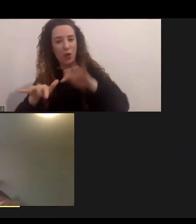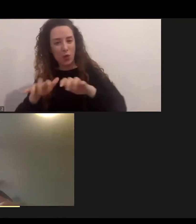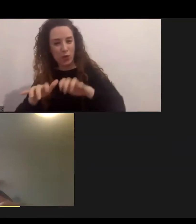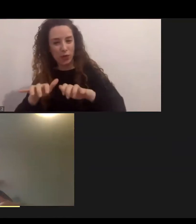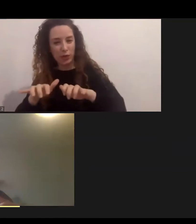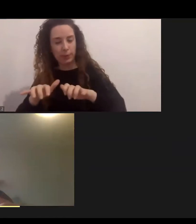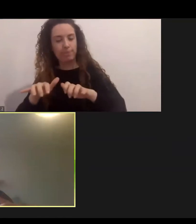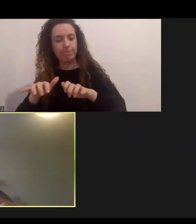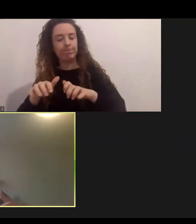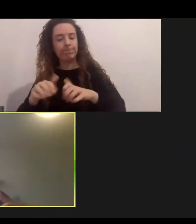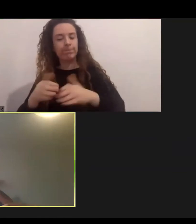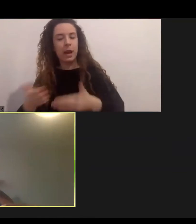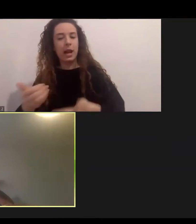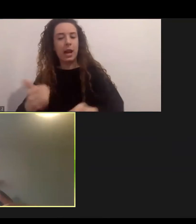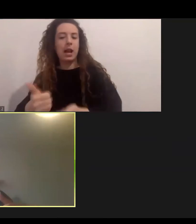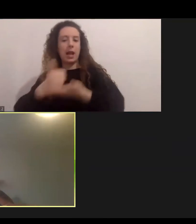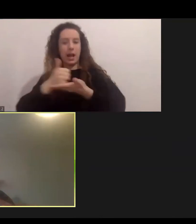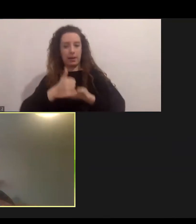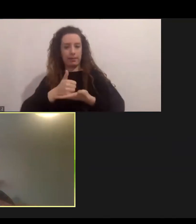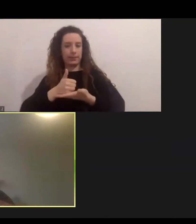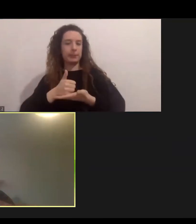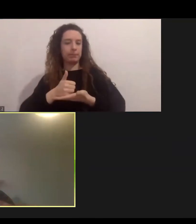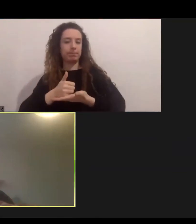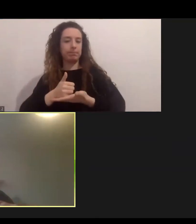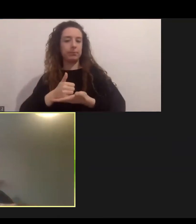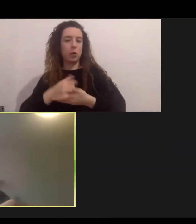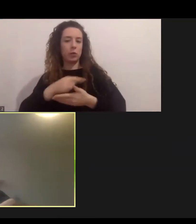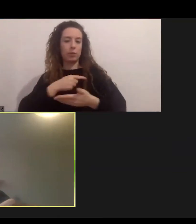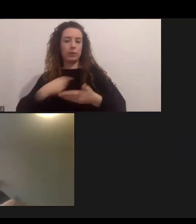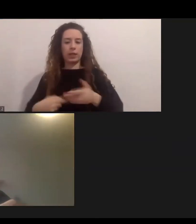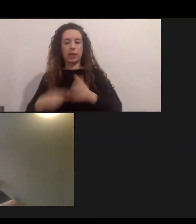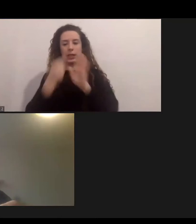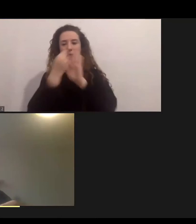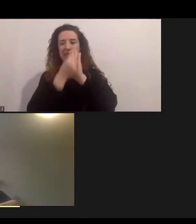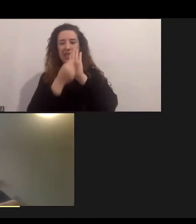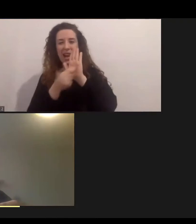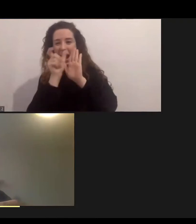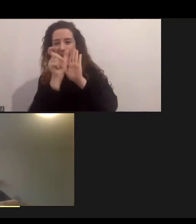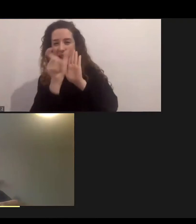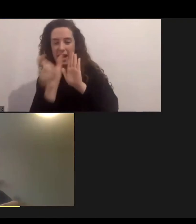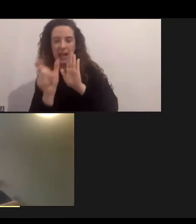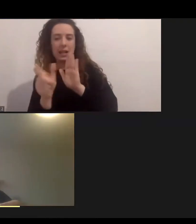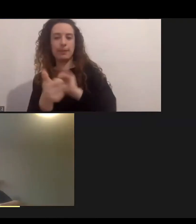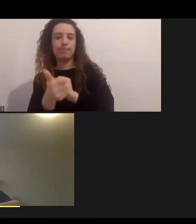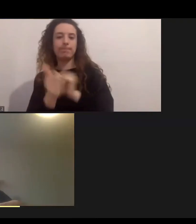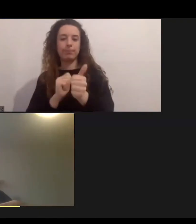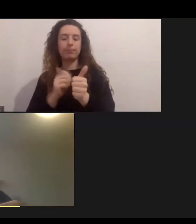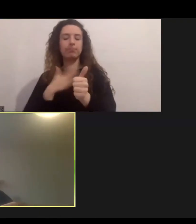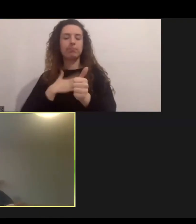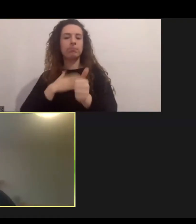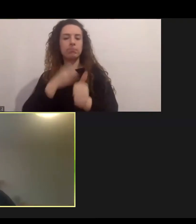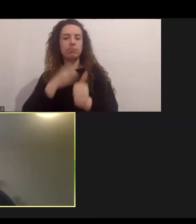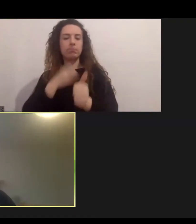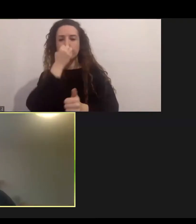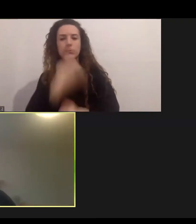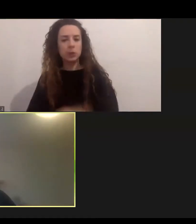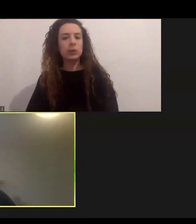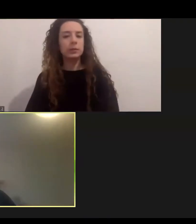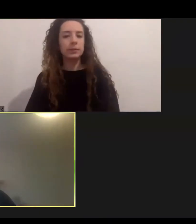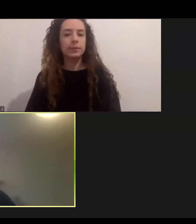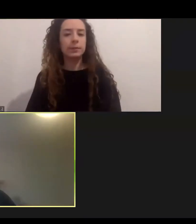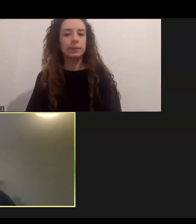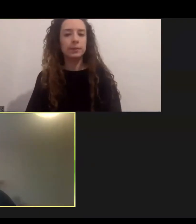it down on the computer. This is a big advantage for me, as